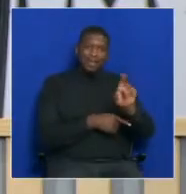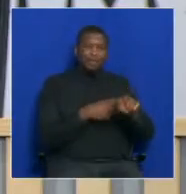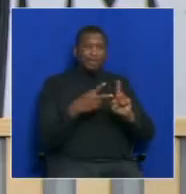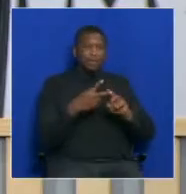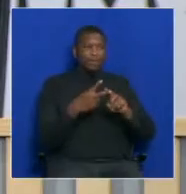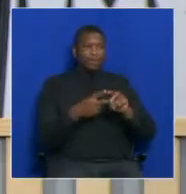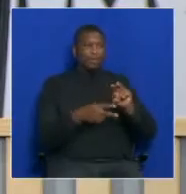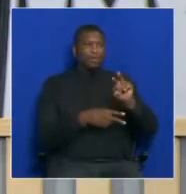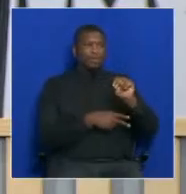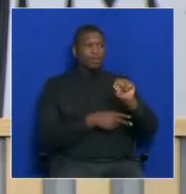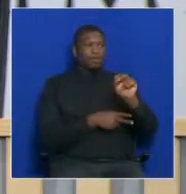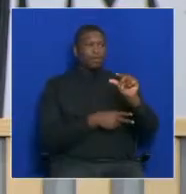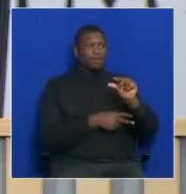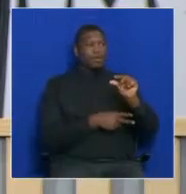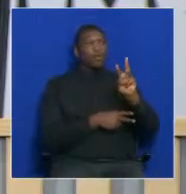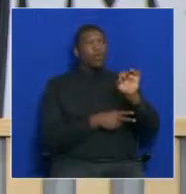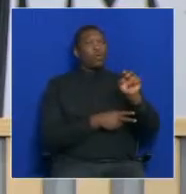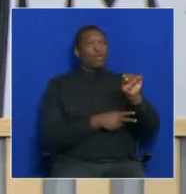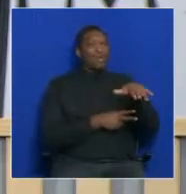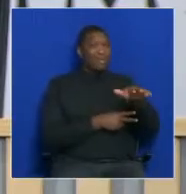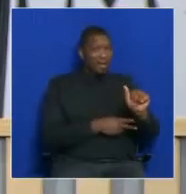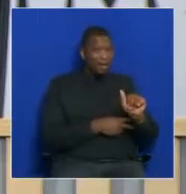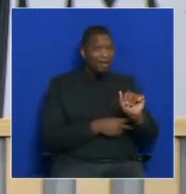it's quite a number of them, and